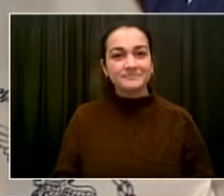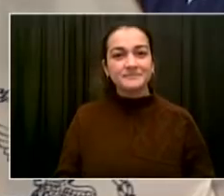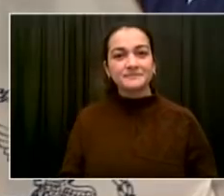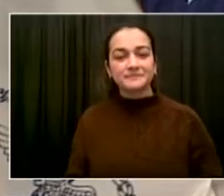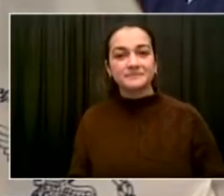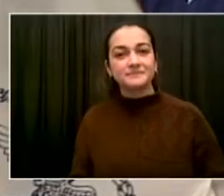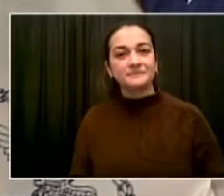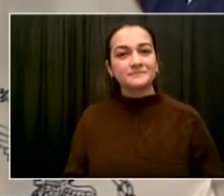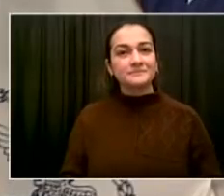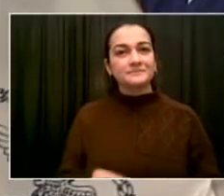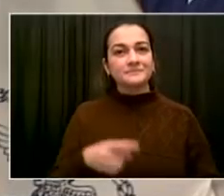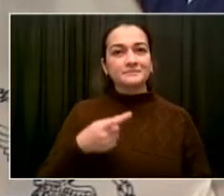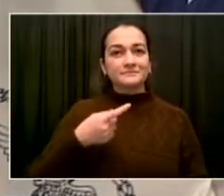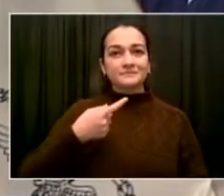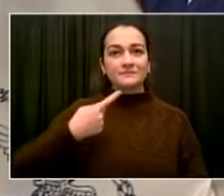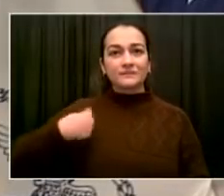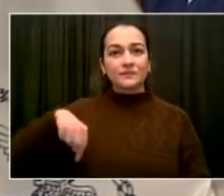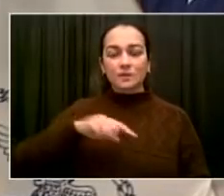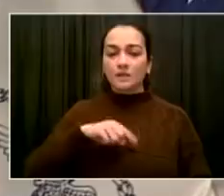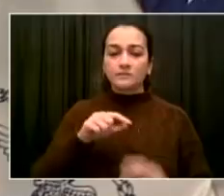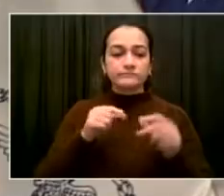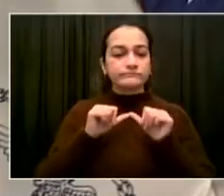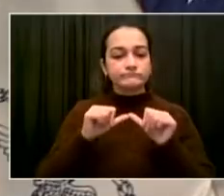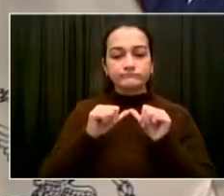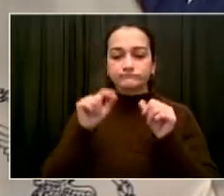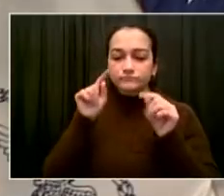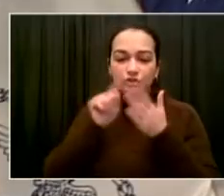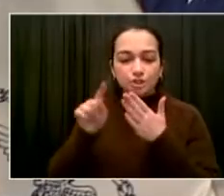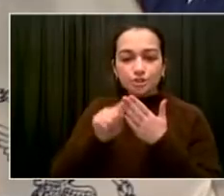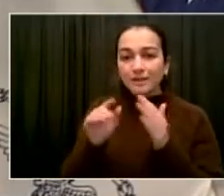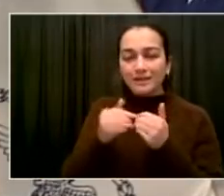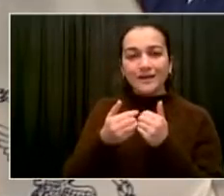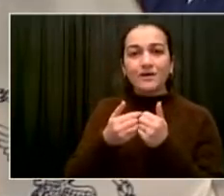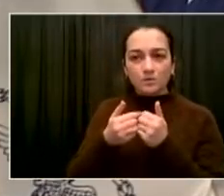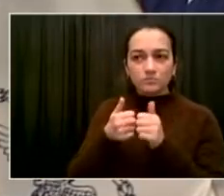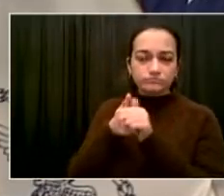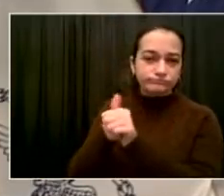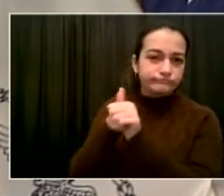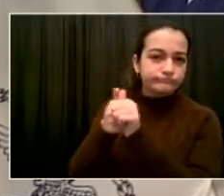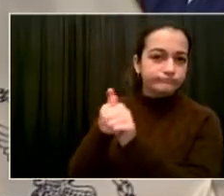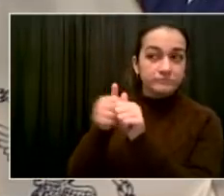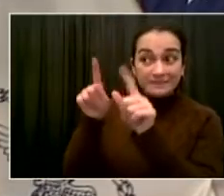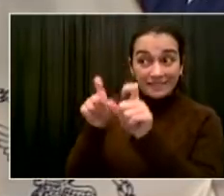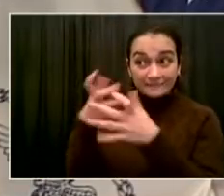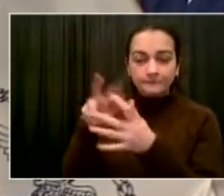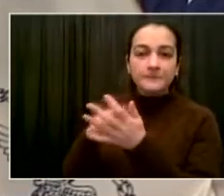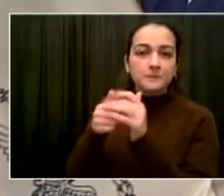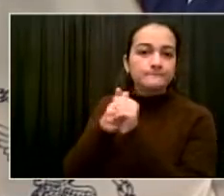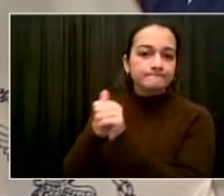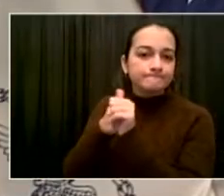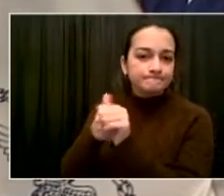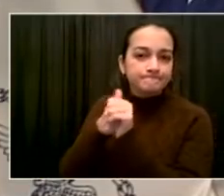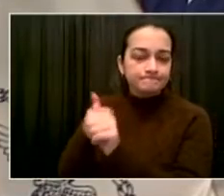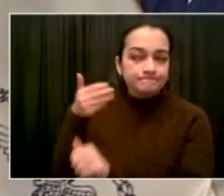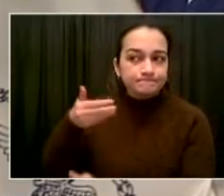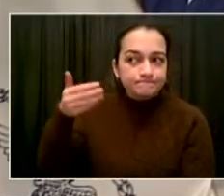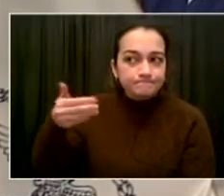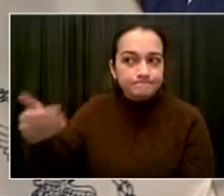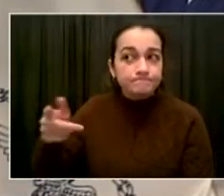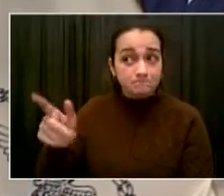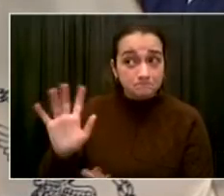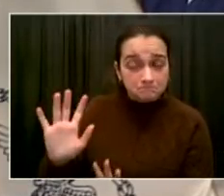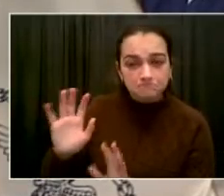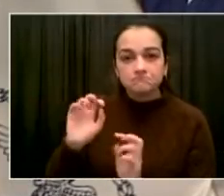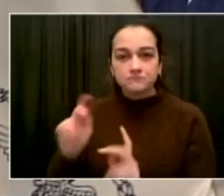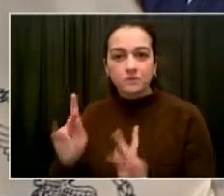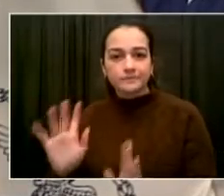make decisions about each and everything we need to do because of Omicron, we also really depend on our city workers to serve people at this moment more than ever.